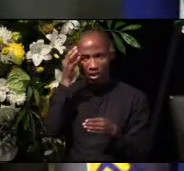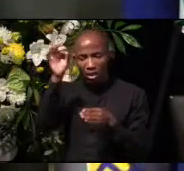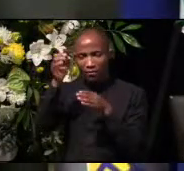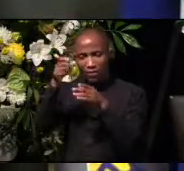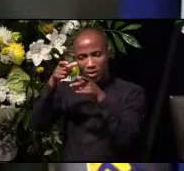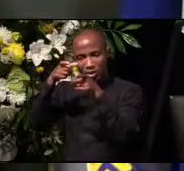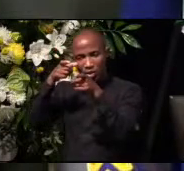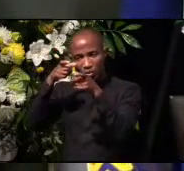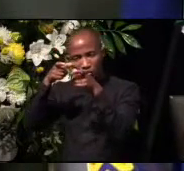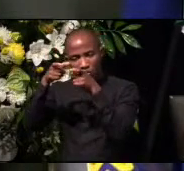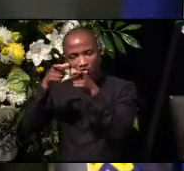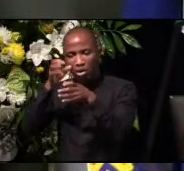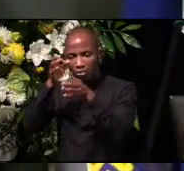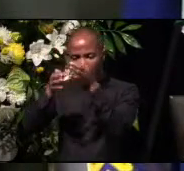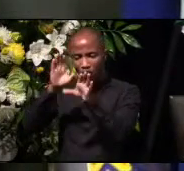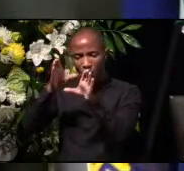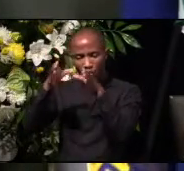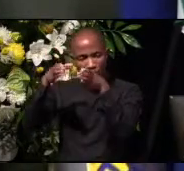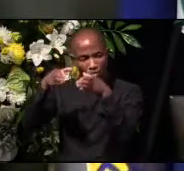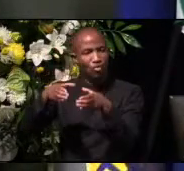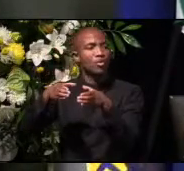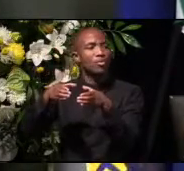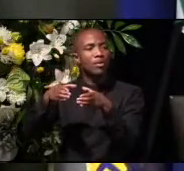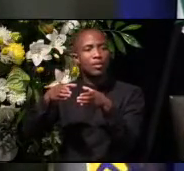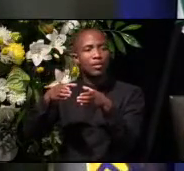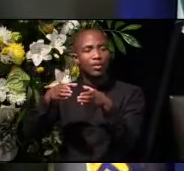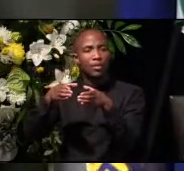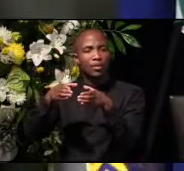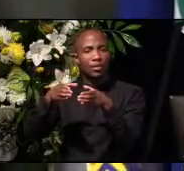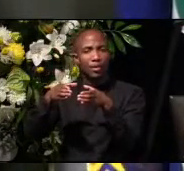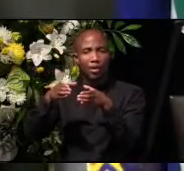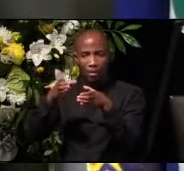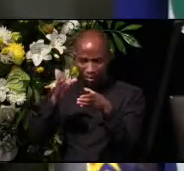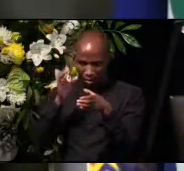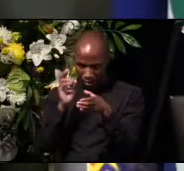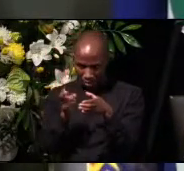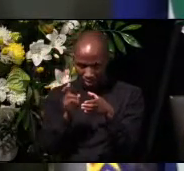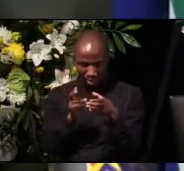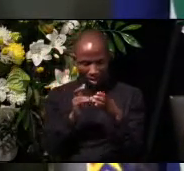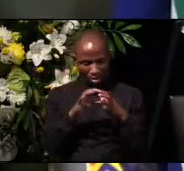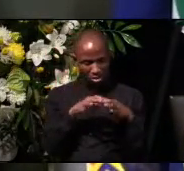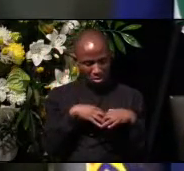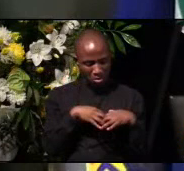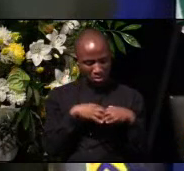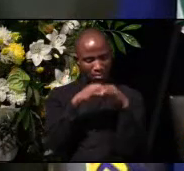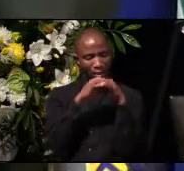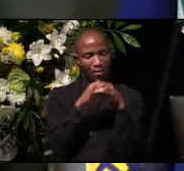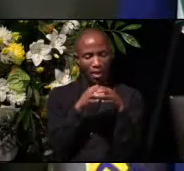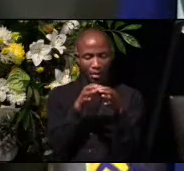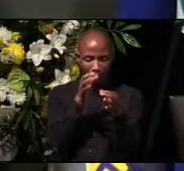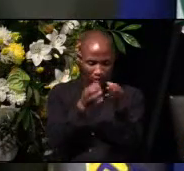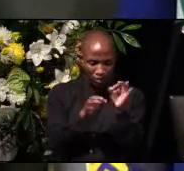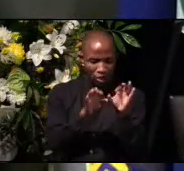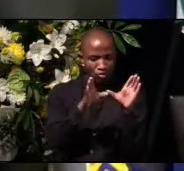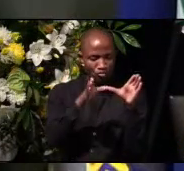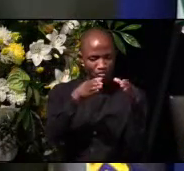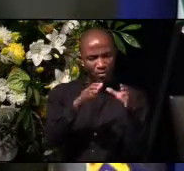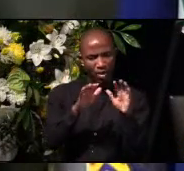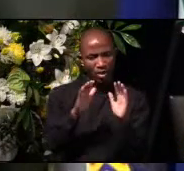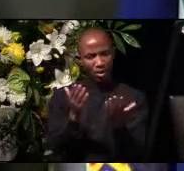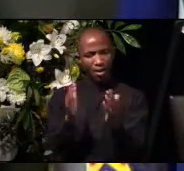and that clings also to the funding of political parties which as you can imagine is at the moment